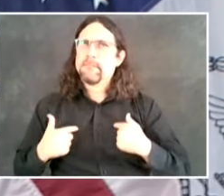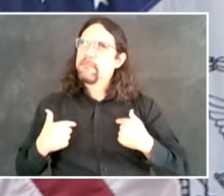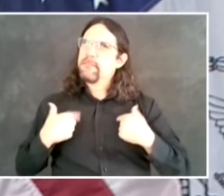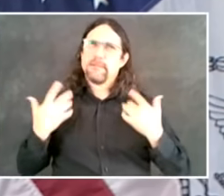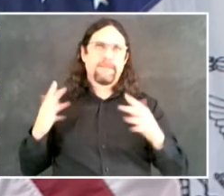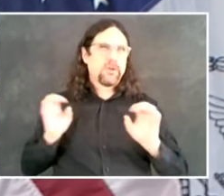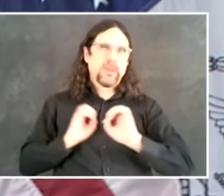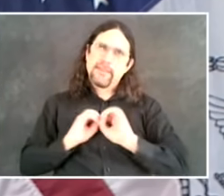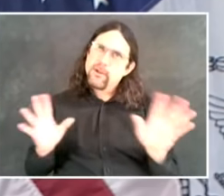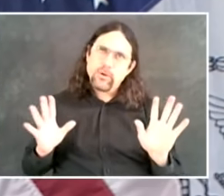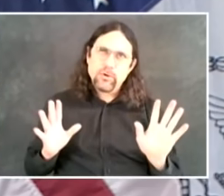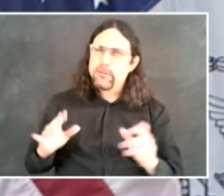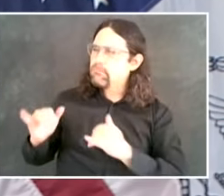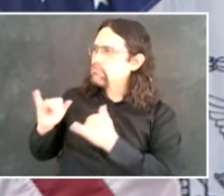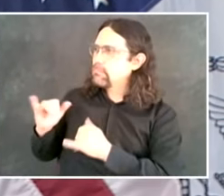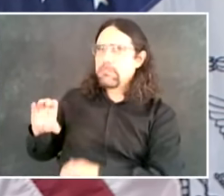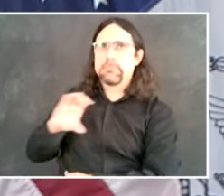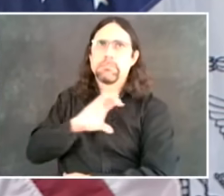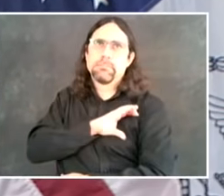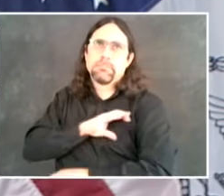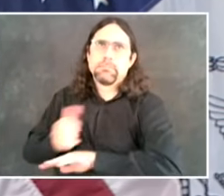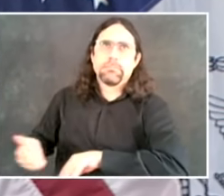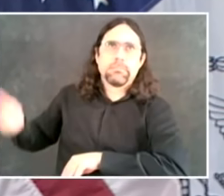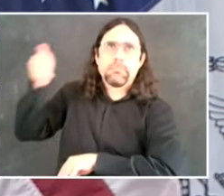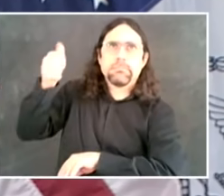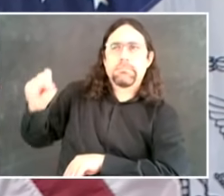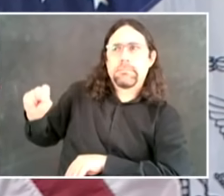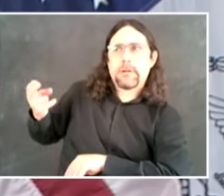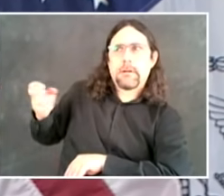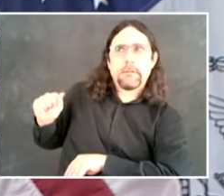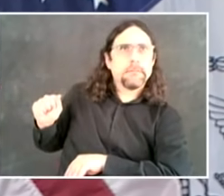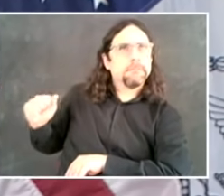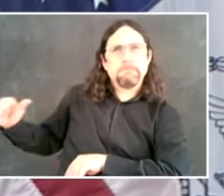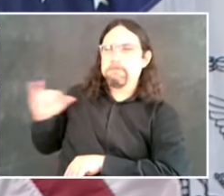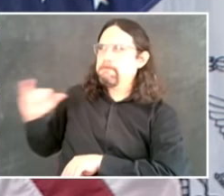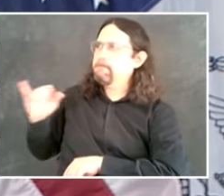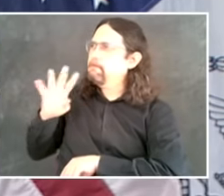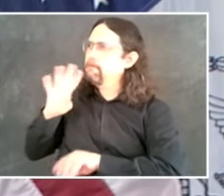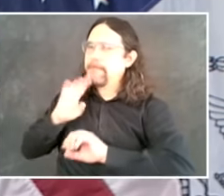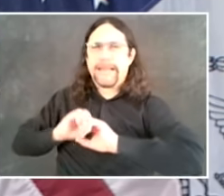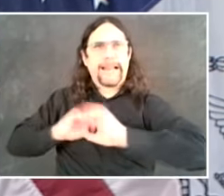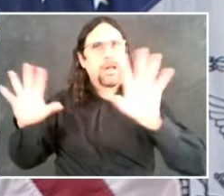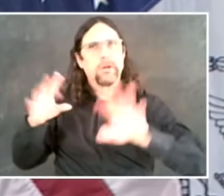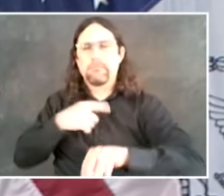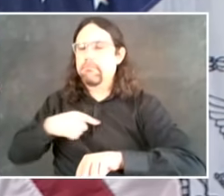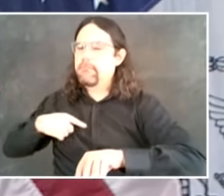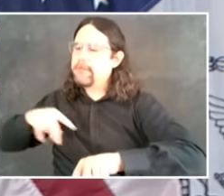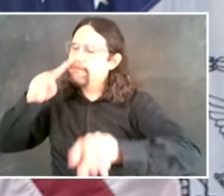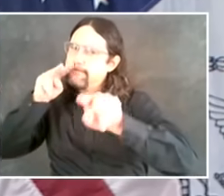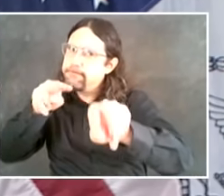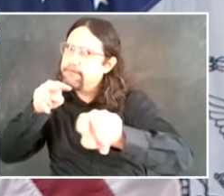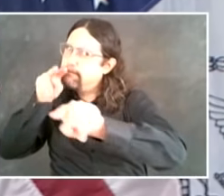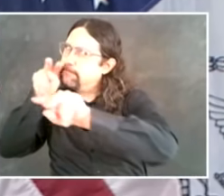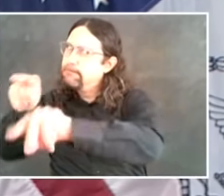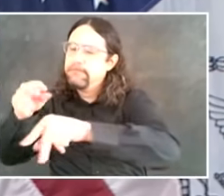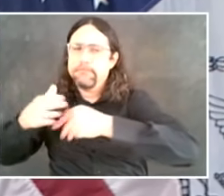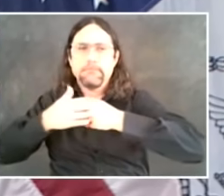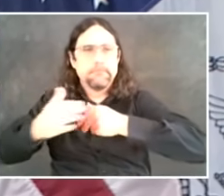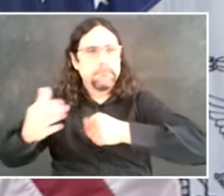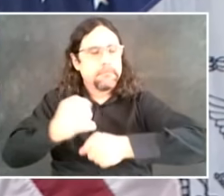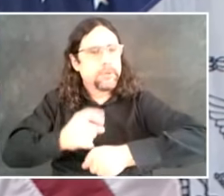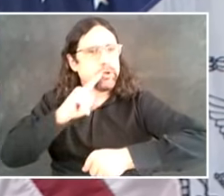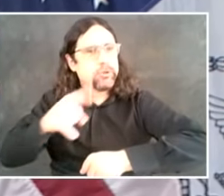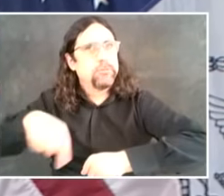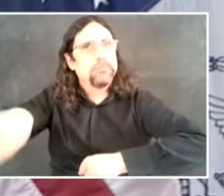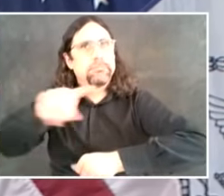Now, I have to put that in context. We, of course, need enforcement. It's part of life. But the big